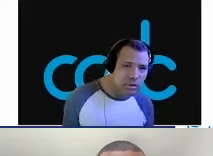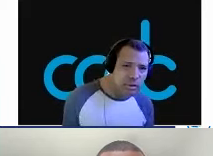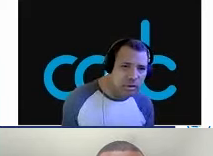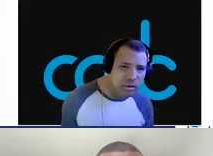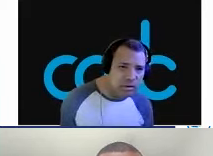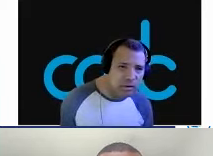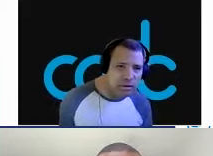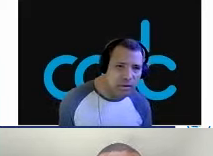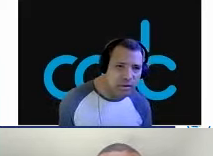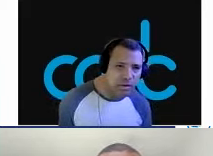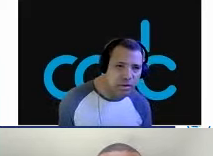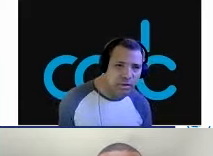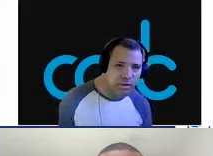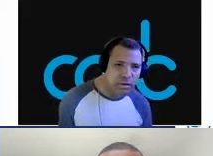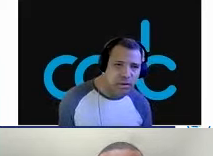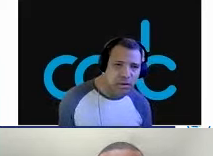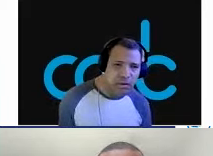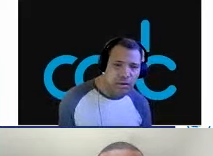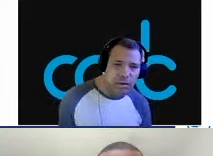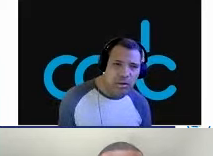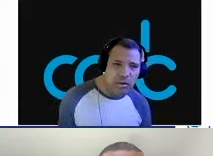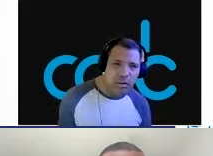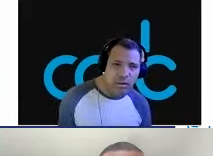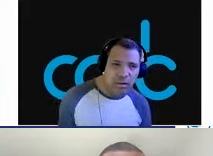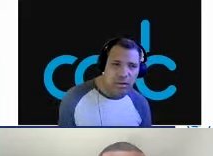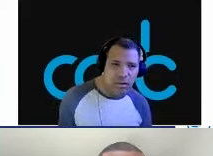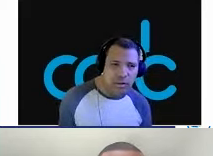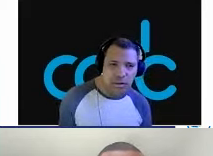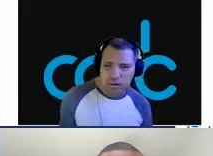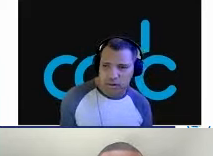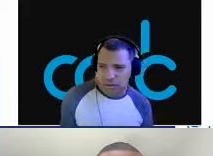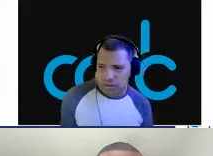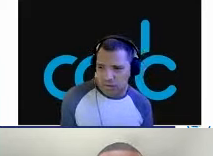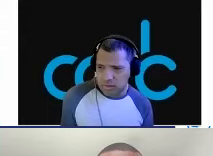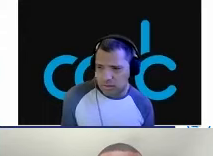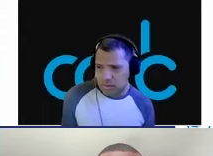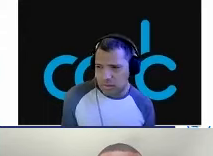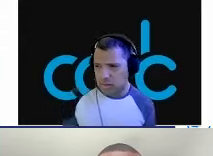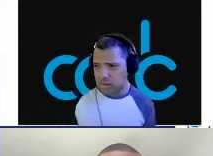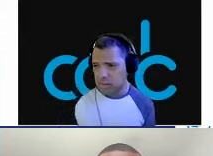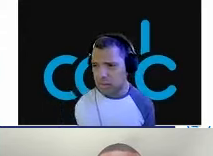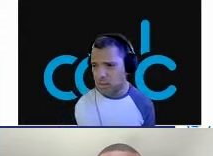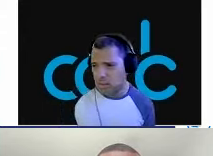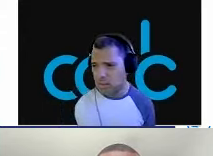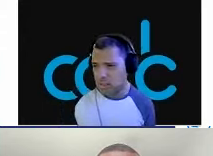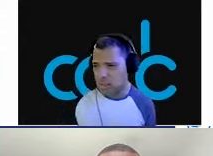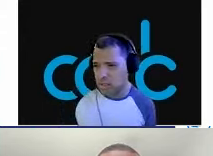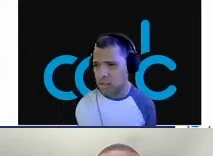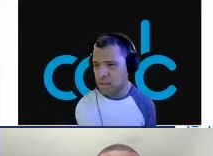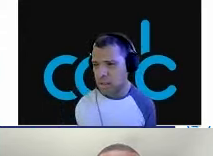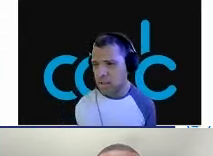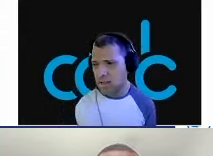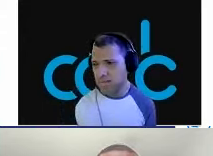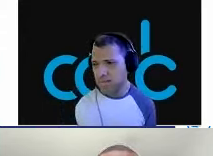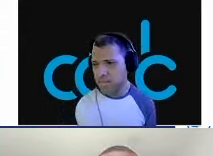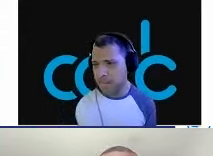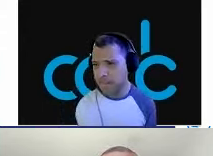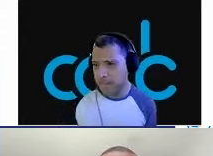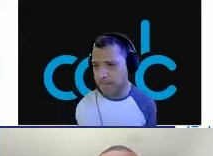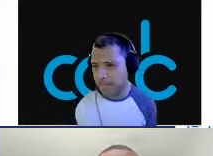Absolutely. Data is powerful. And so one thing that we have to be very mindful